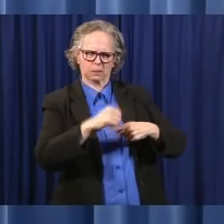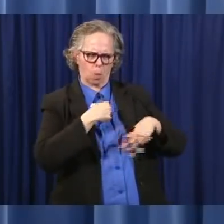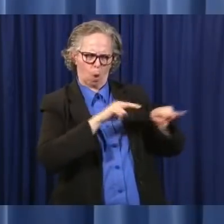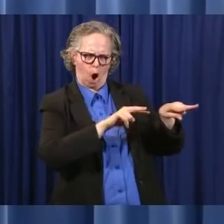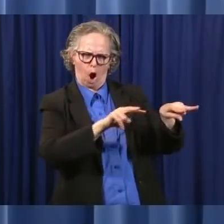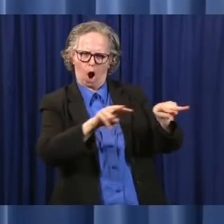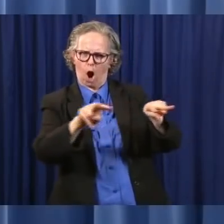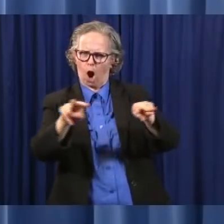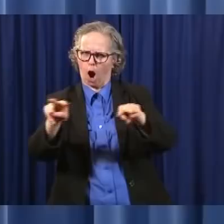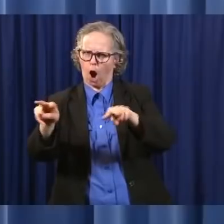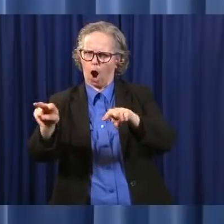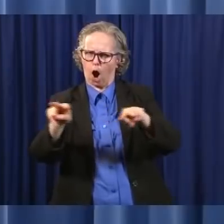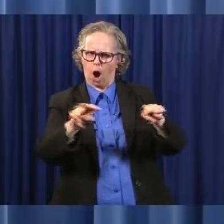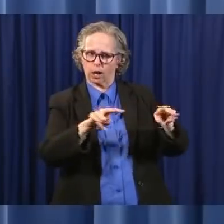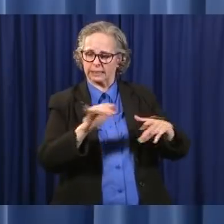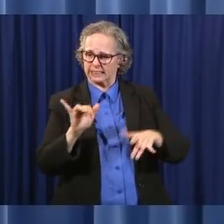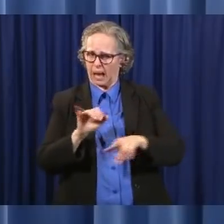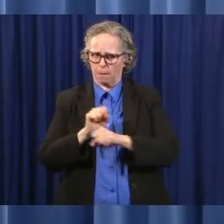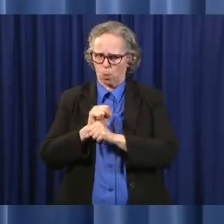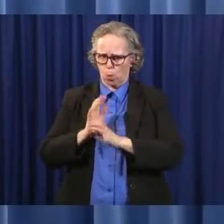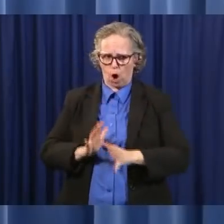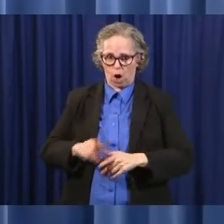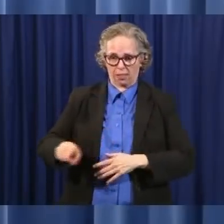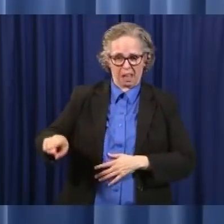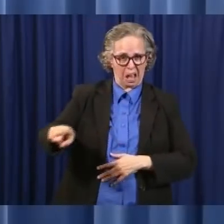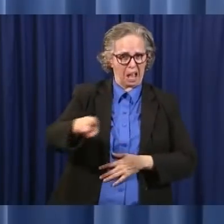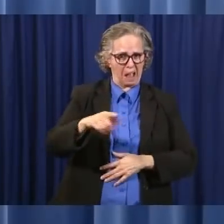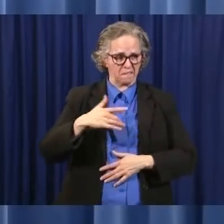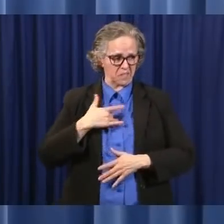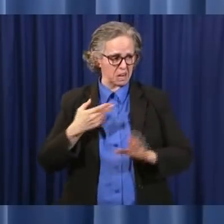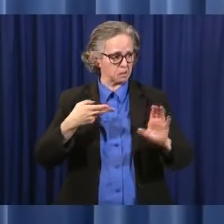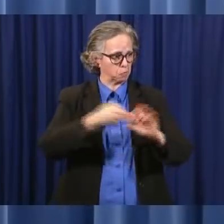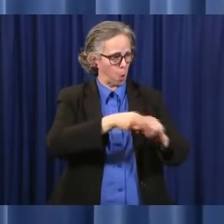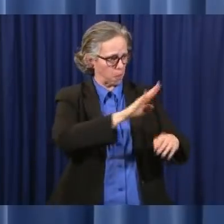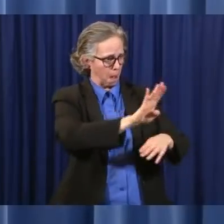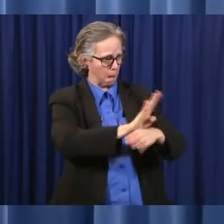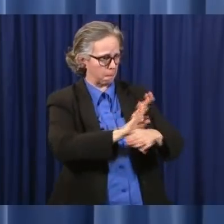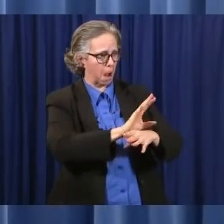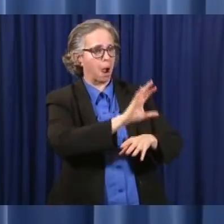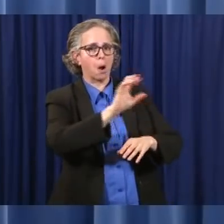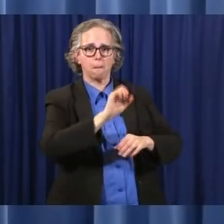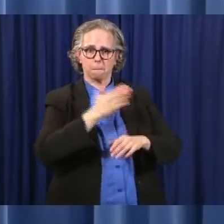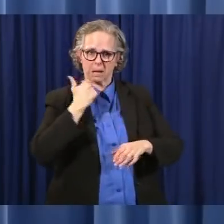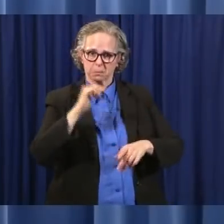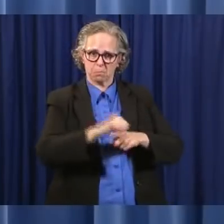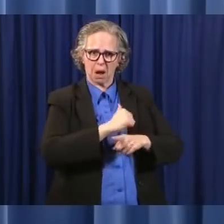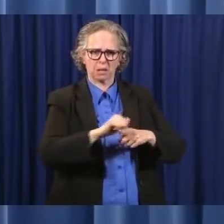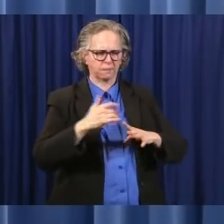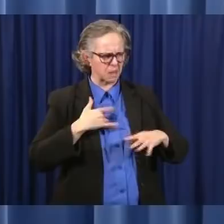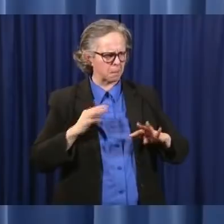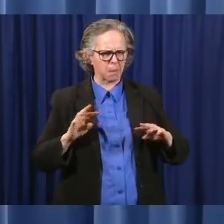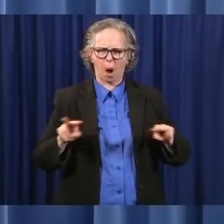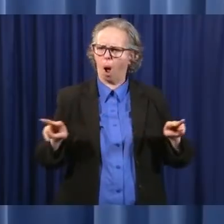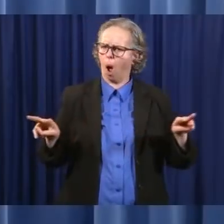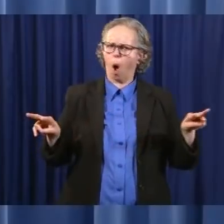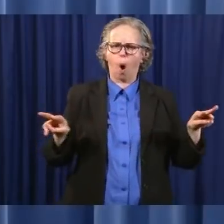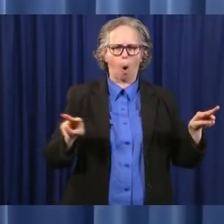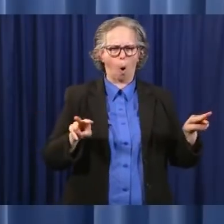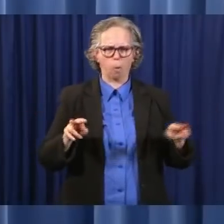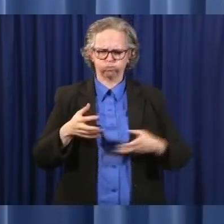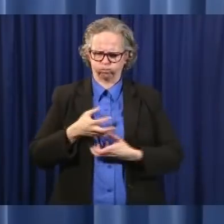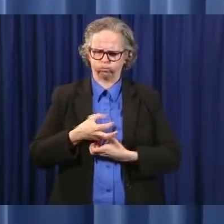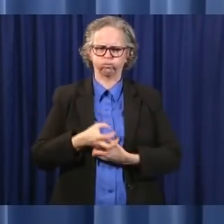feel the same way. When they go in, make sure that that business is following the best practices to protect